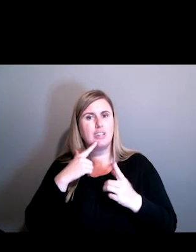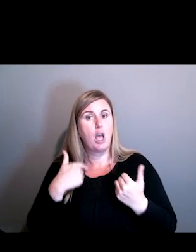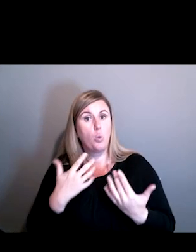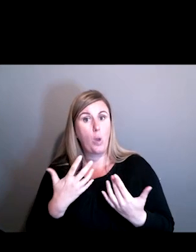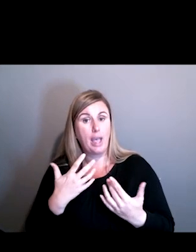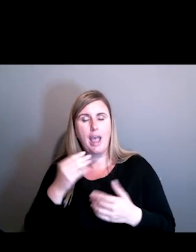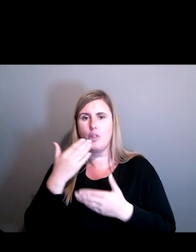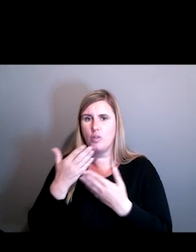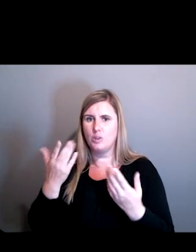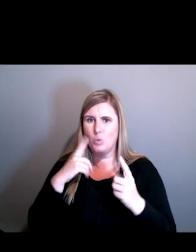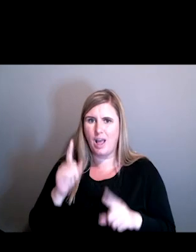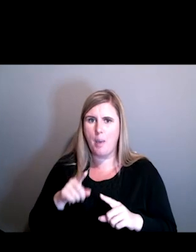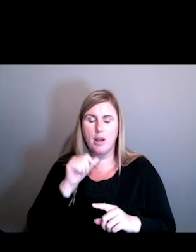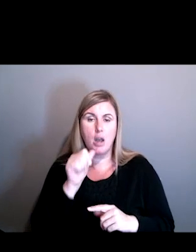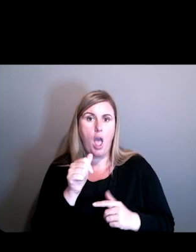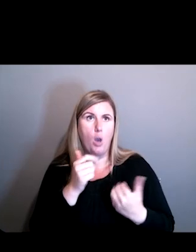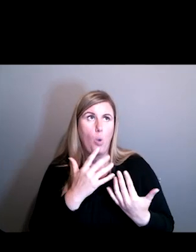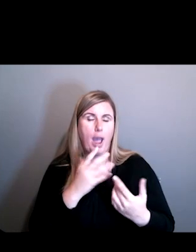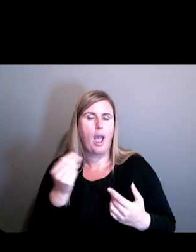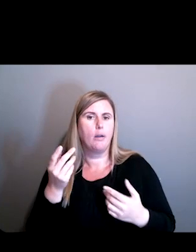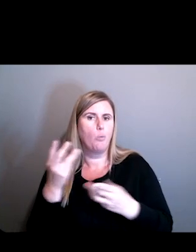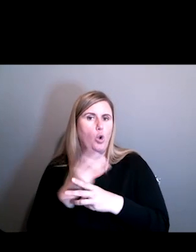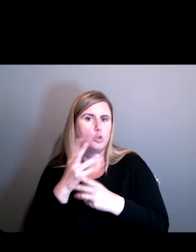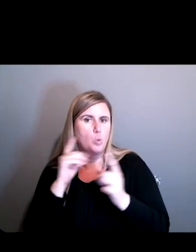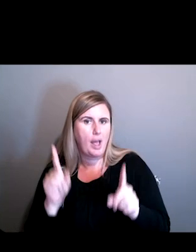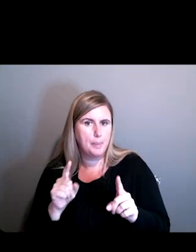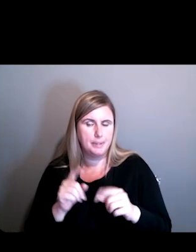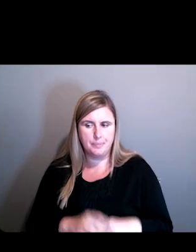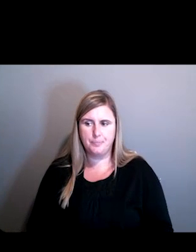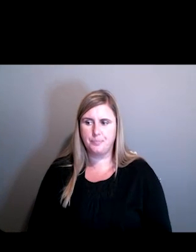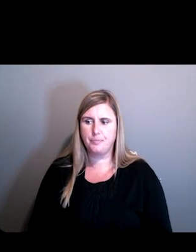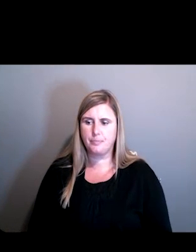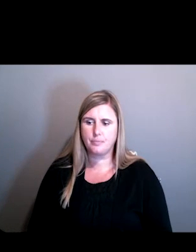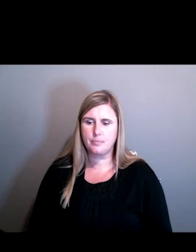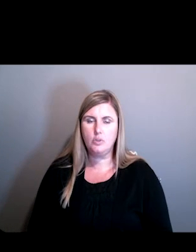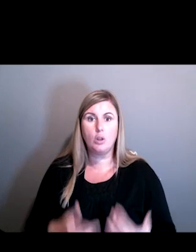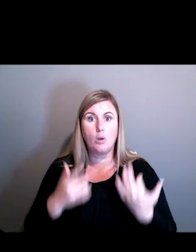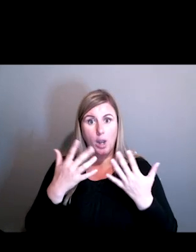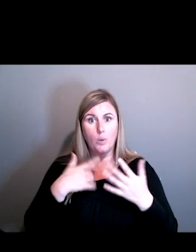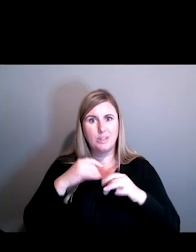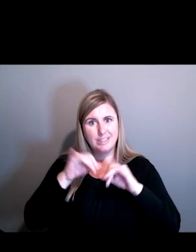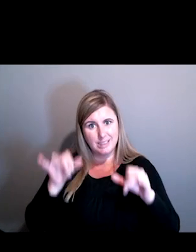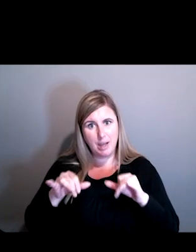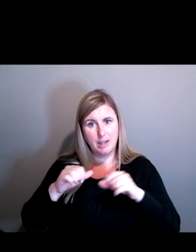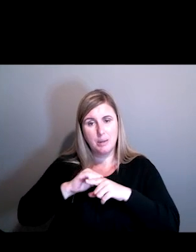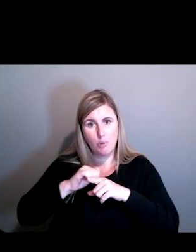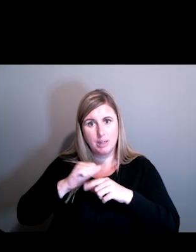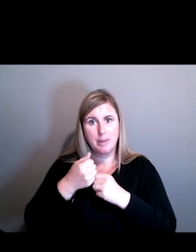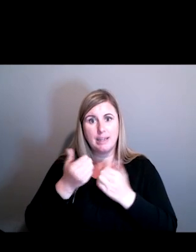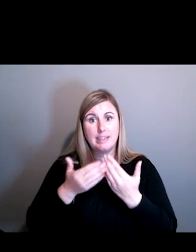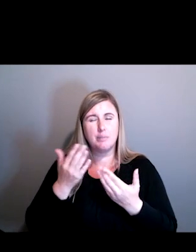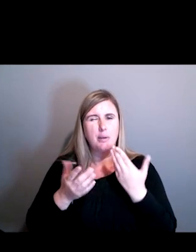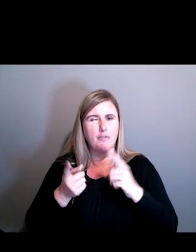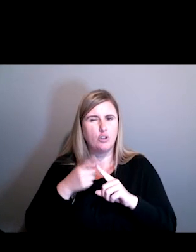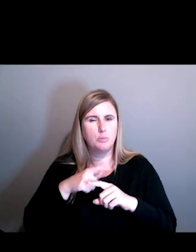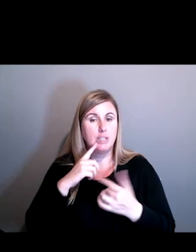good things happen, and not things are going to get worse. So waiting is something that we, again, systematically practice and make it easy. At first you